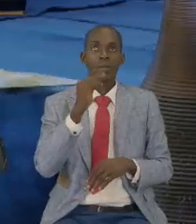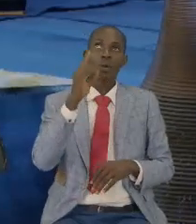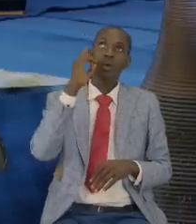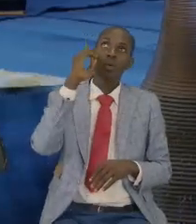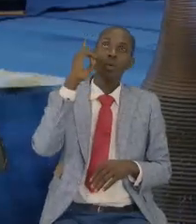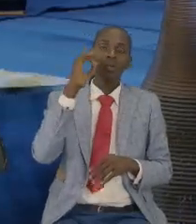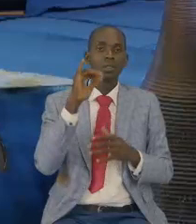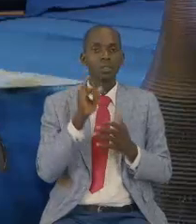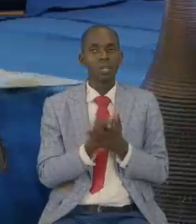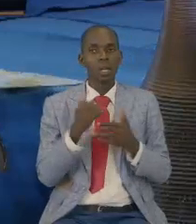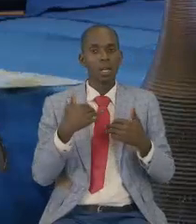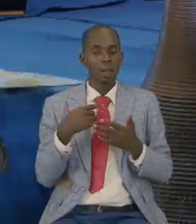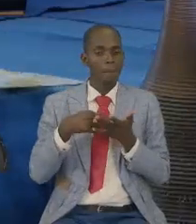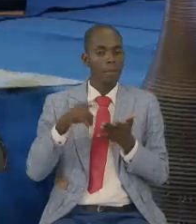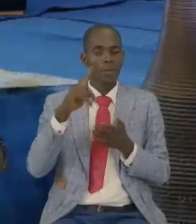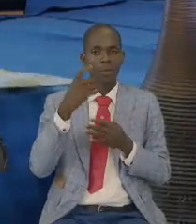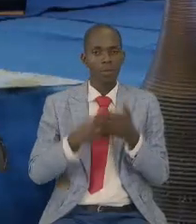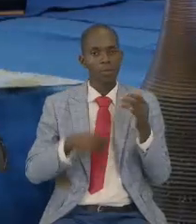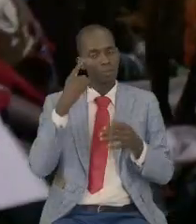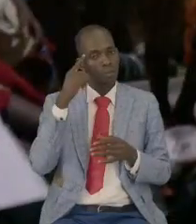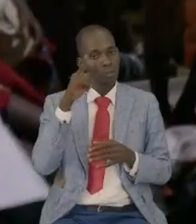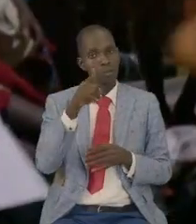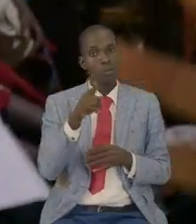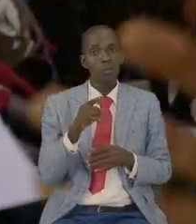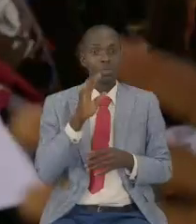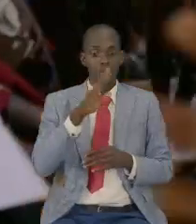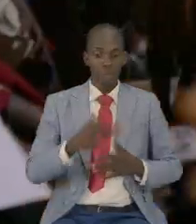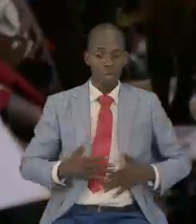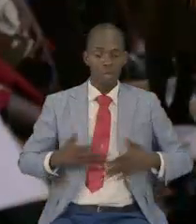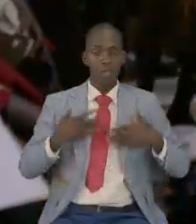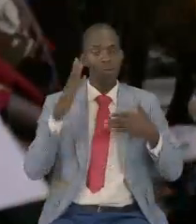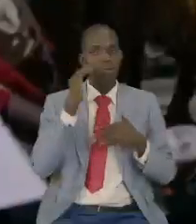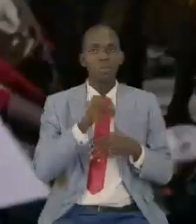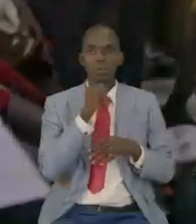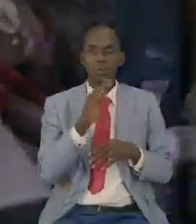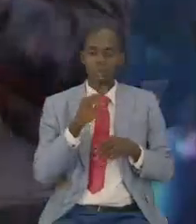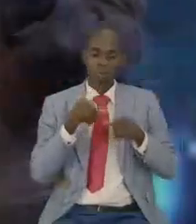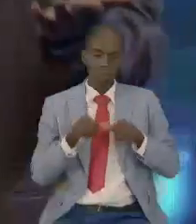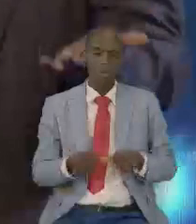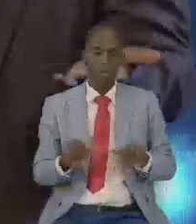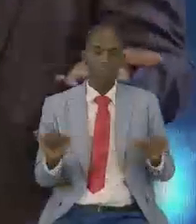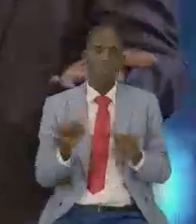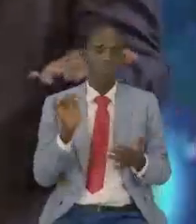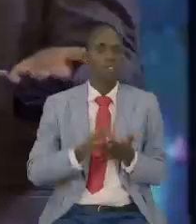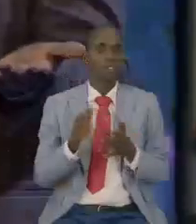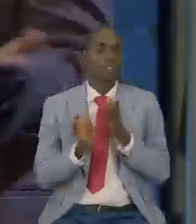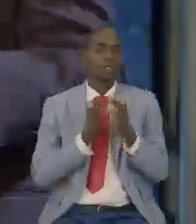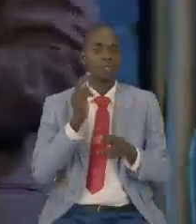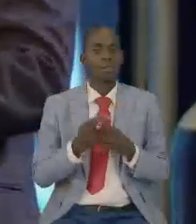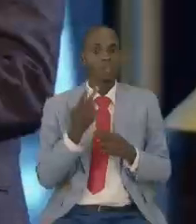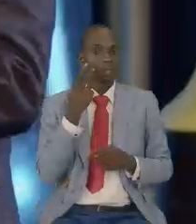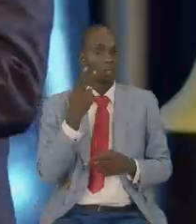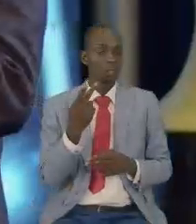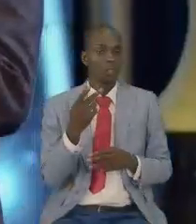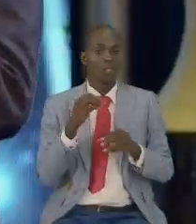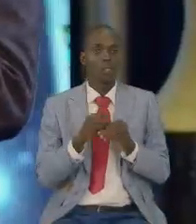Your life will not remain the same again. Look at this, look at this. In 1 Corinthians chapter 6, and I'm